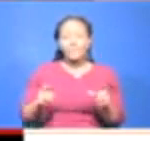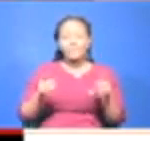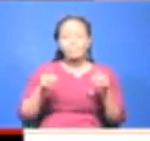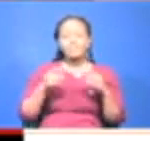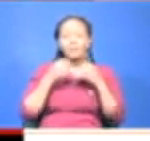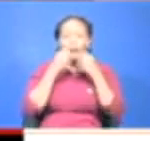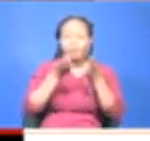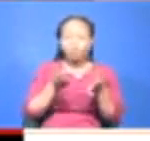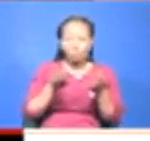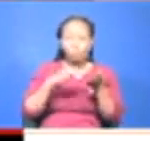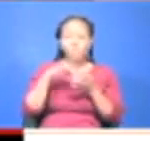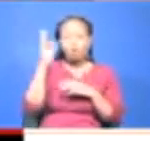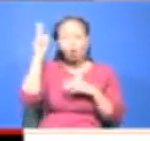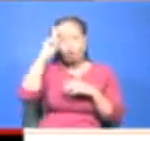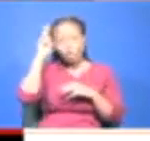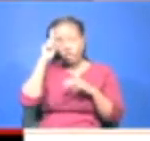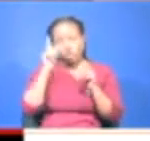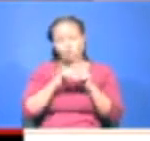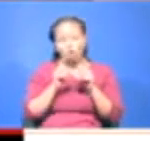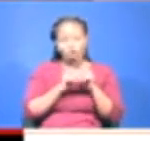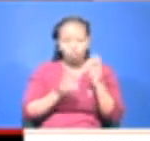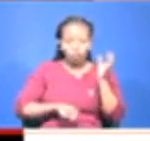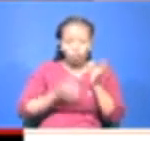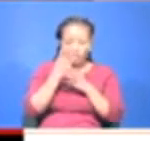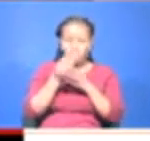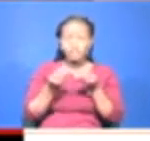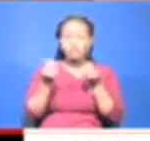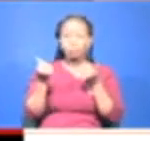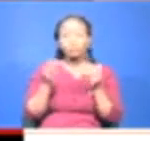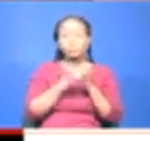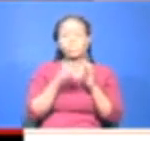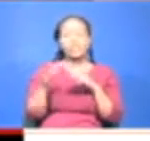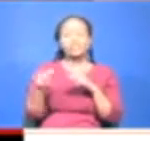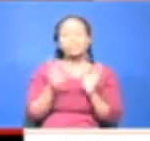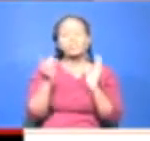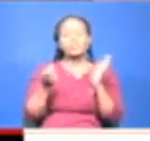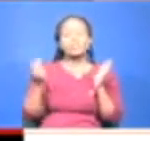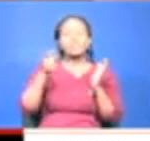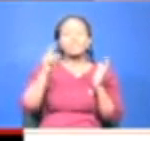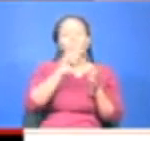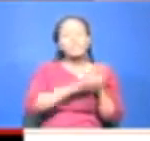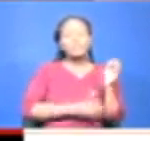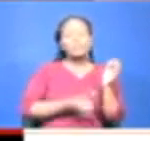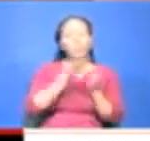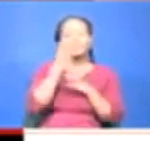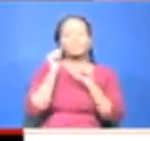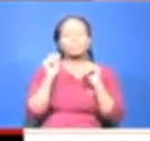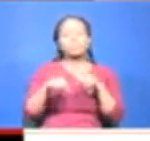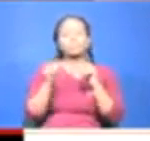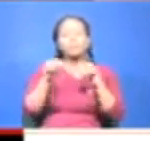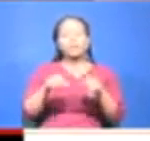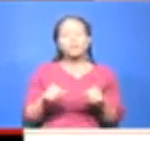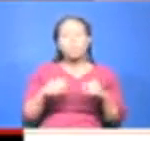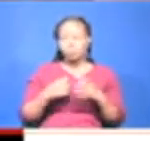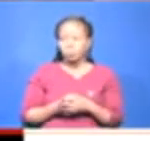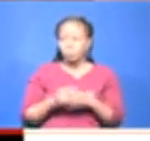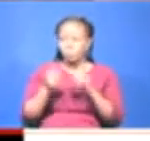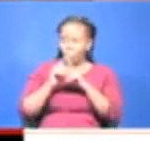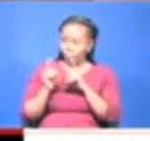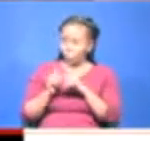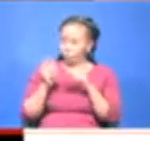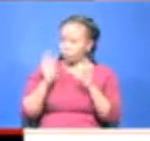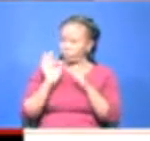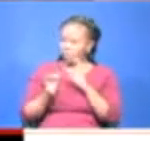and create solutions and models that enable them to increase their productivity, so they have more volume to play with. You consume, so even if it's